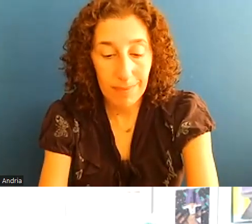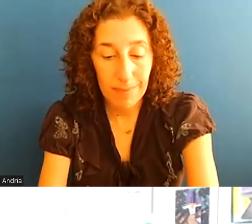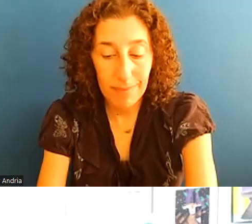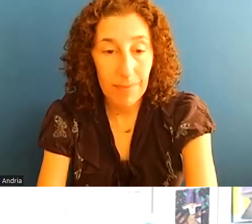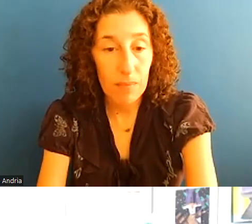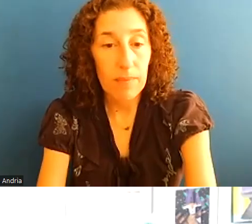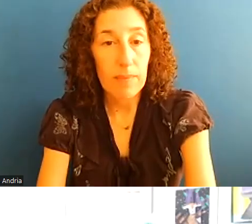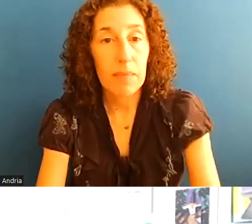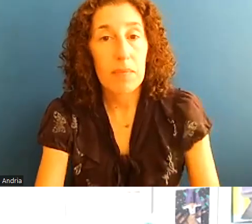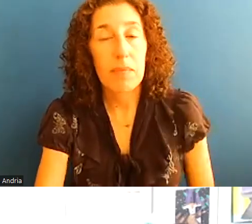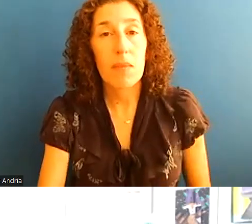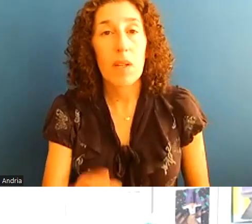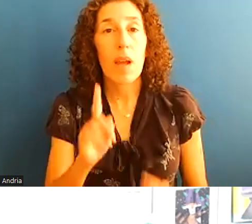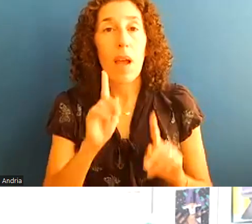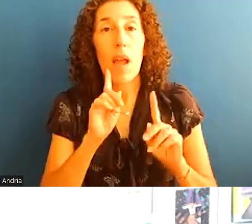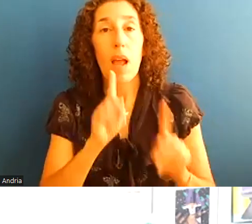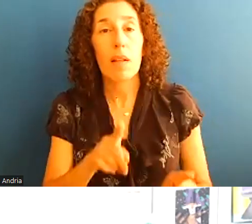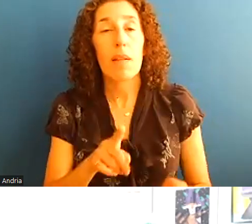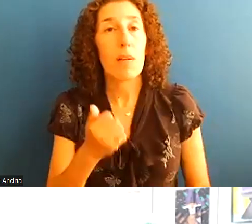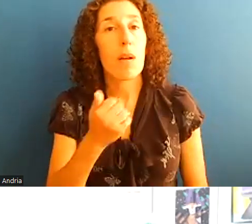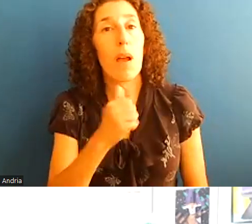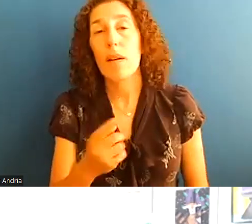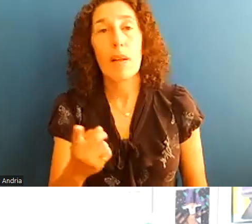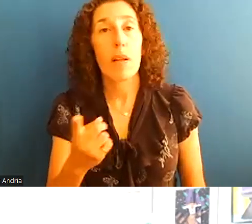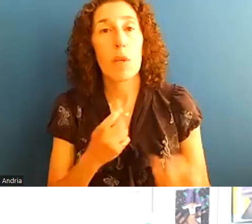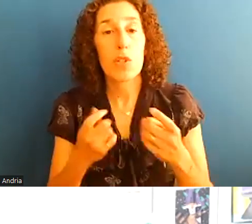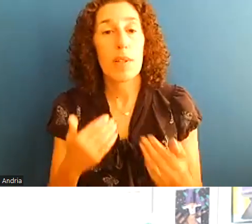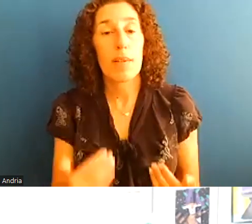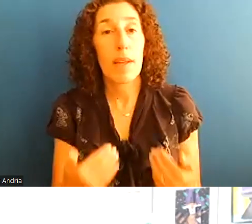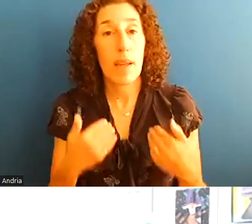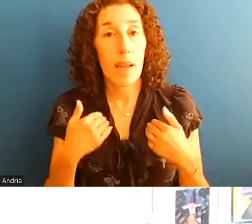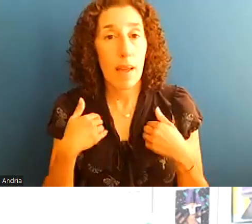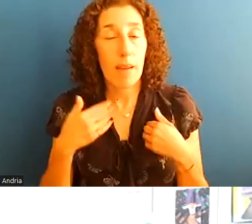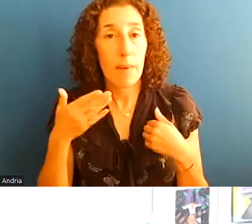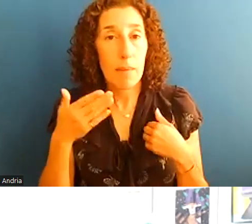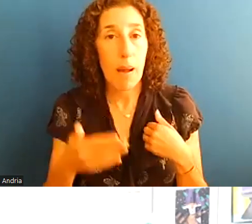can any questions that they might have about the entire process.